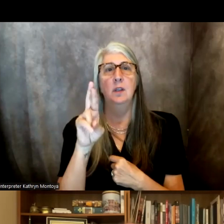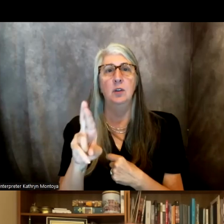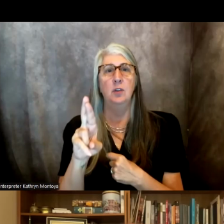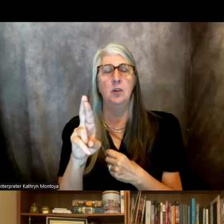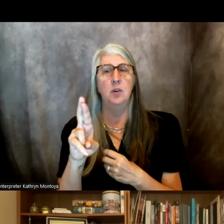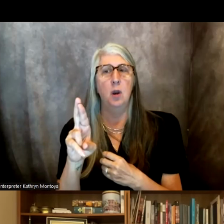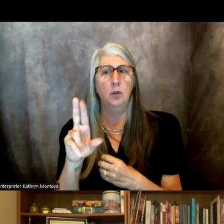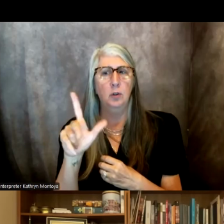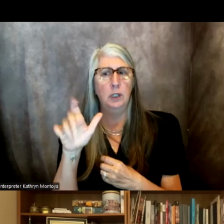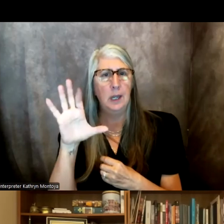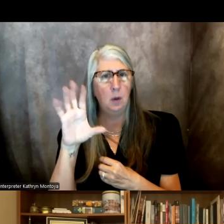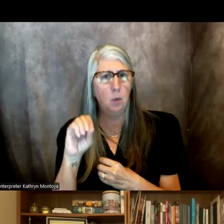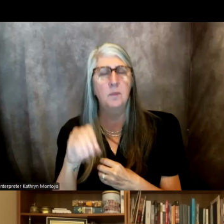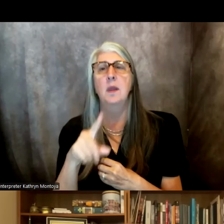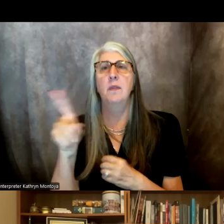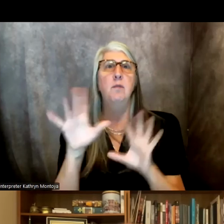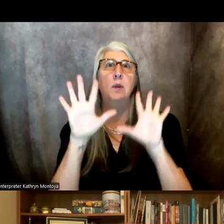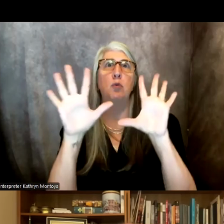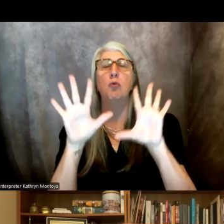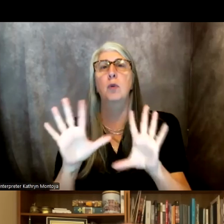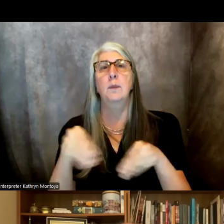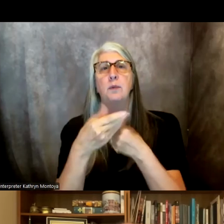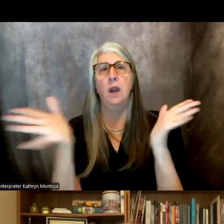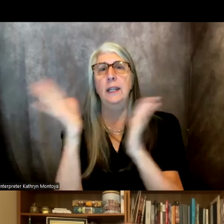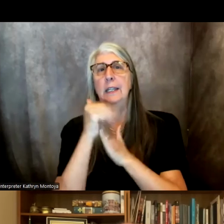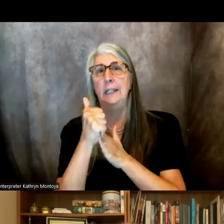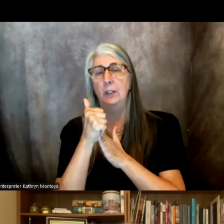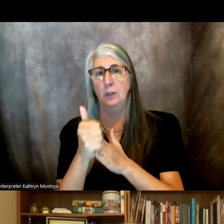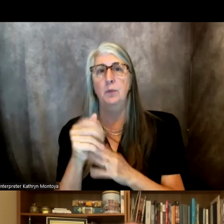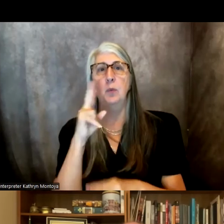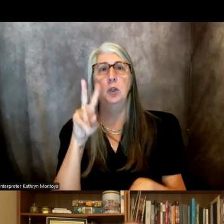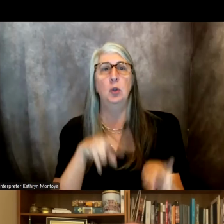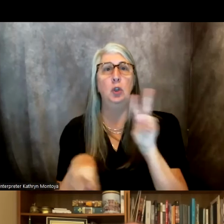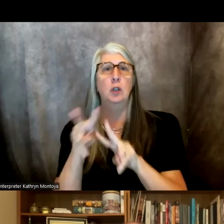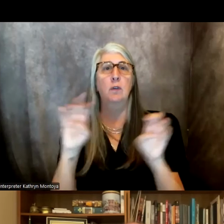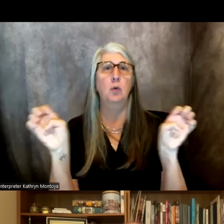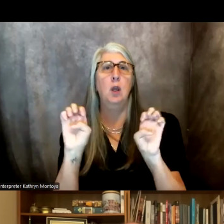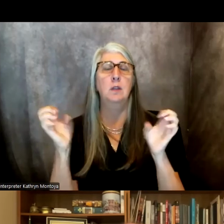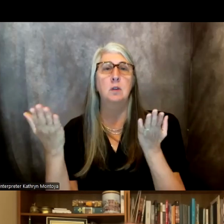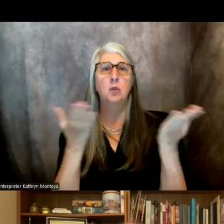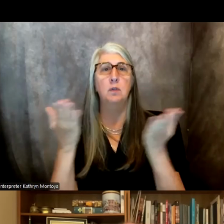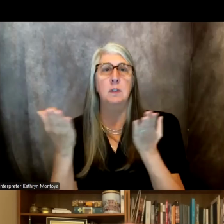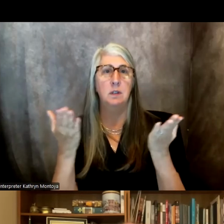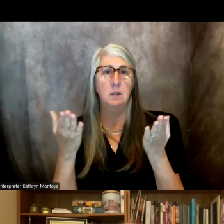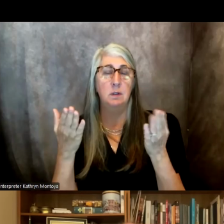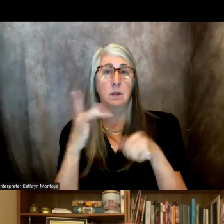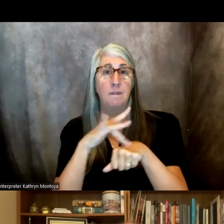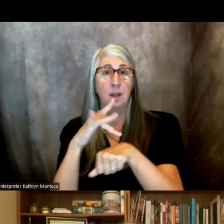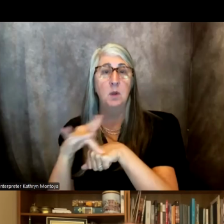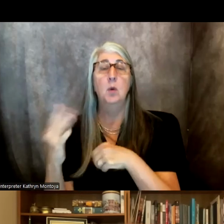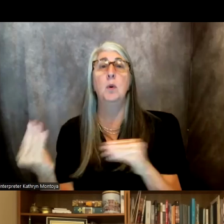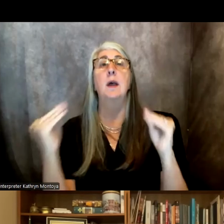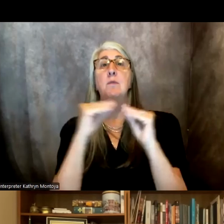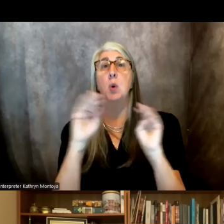been great at providing leadership so that when you look at the crisis services availability. We have more crisis